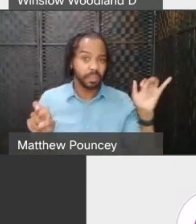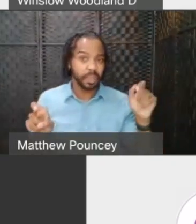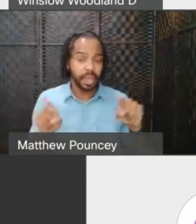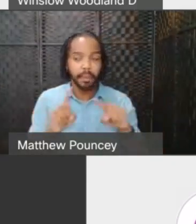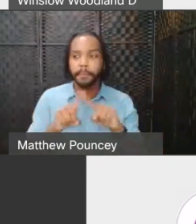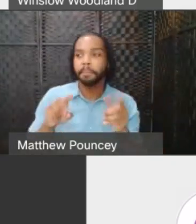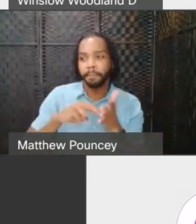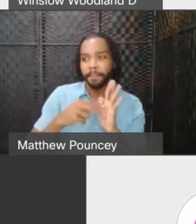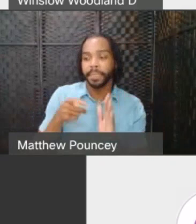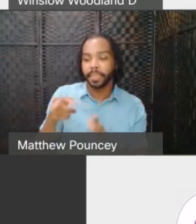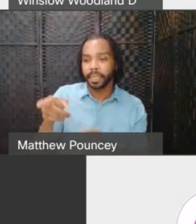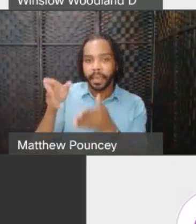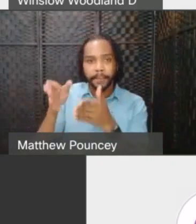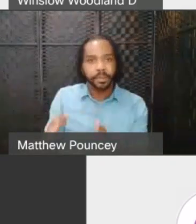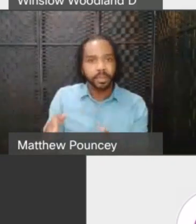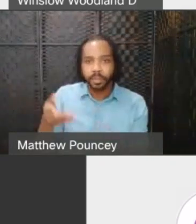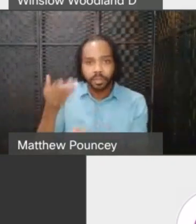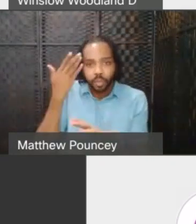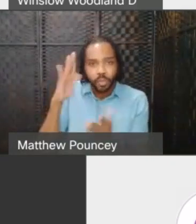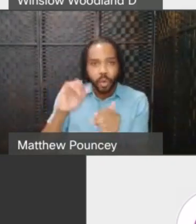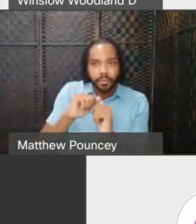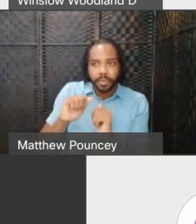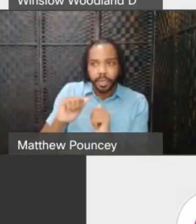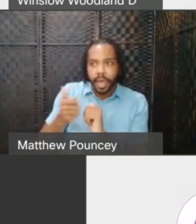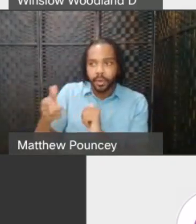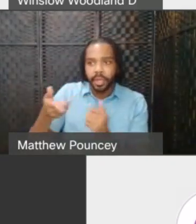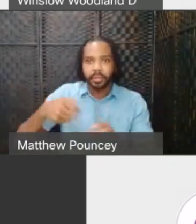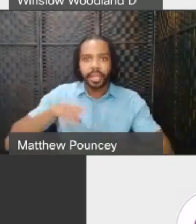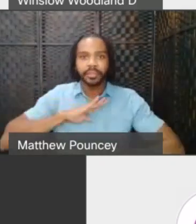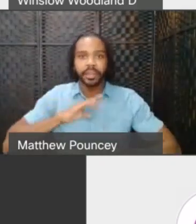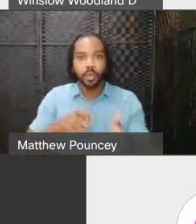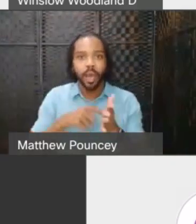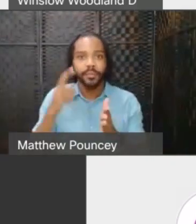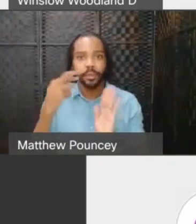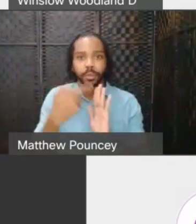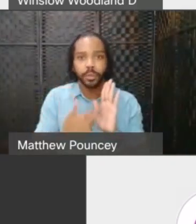of knowing whether or not the person meets the requirements of rulemaking.